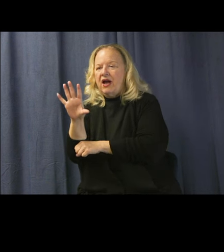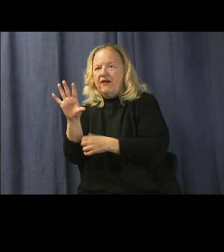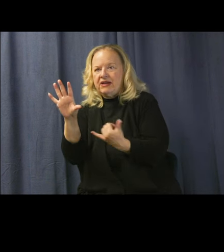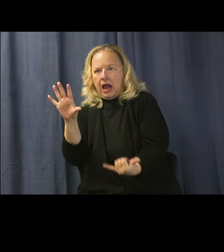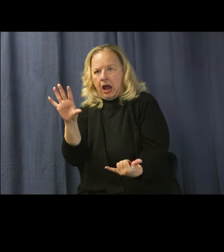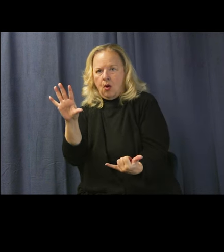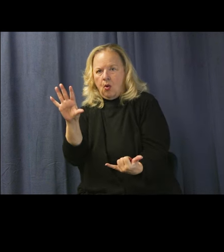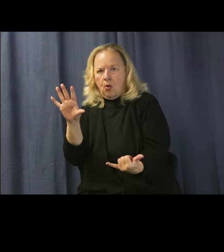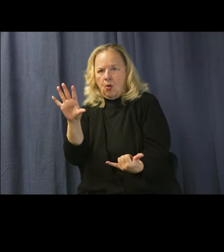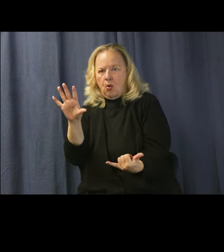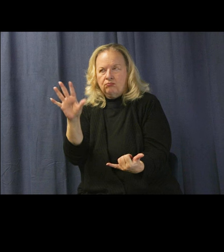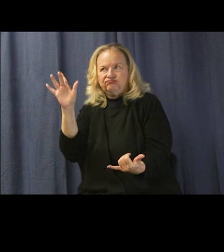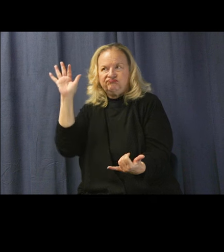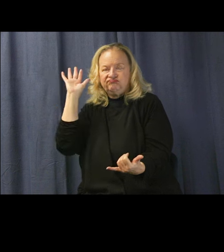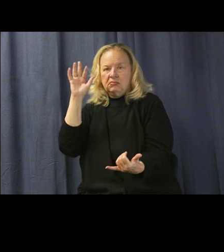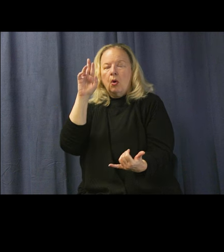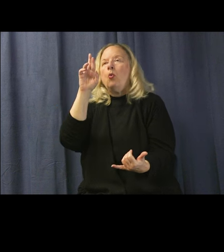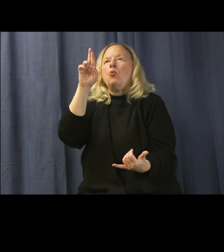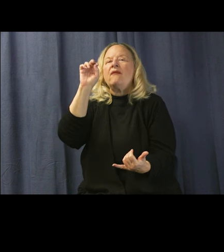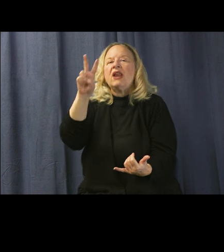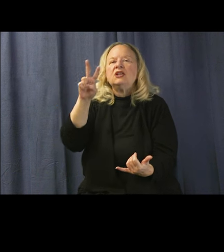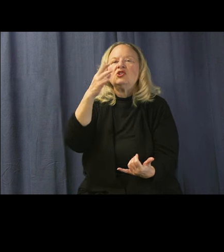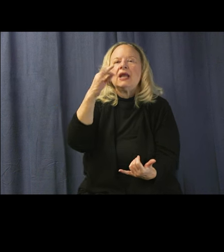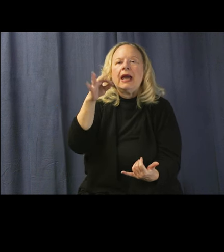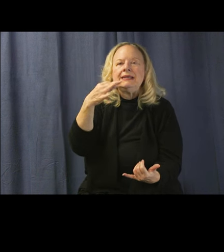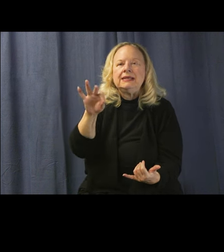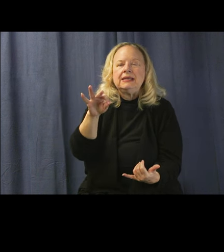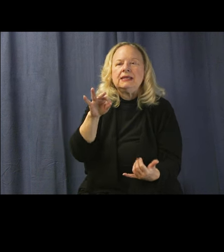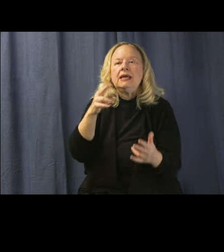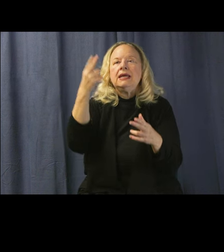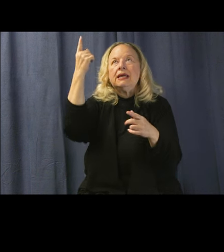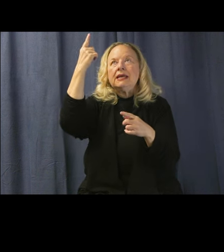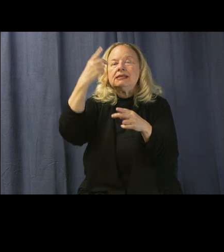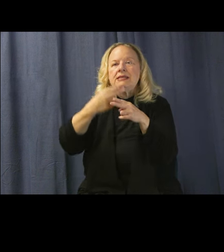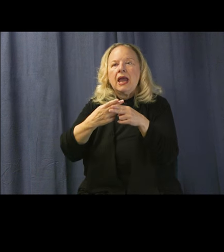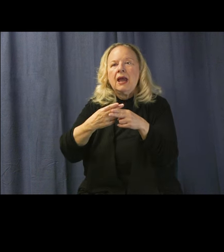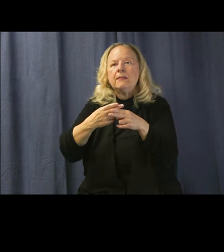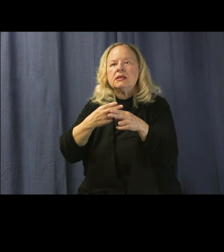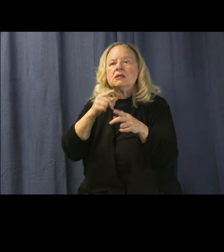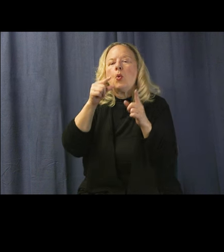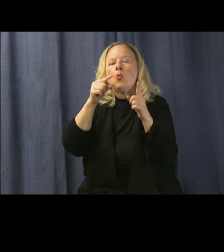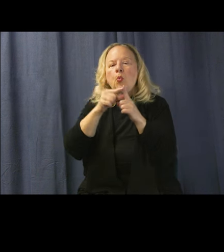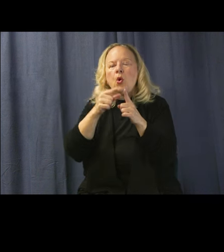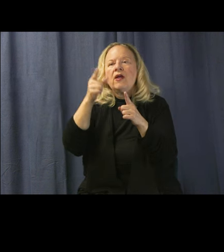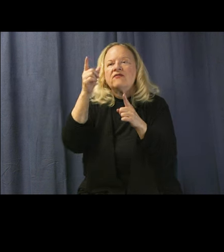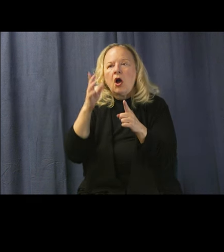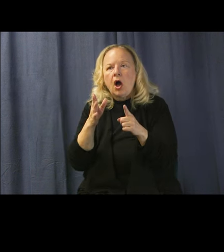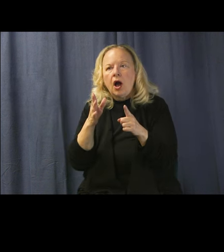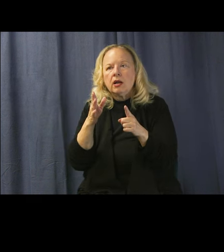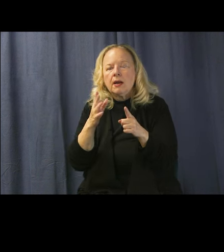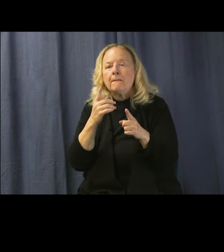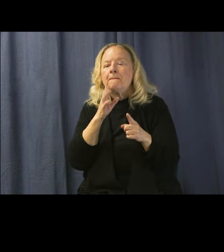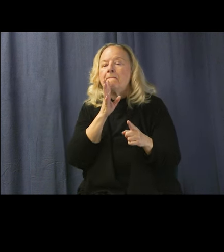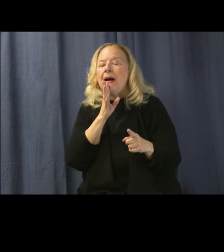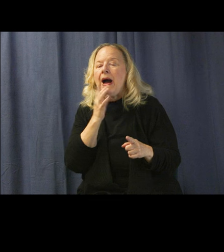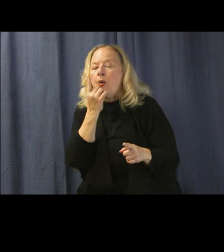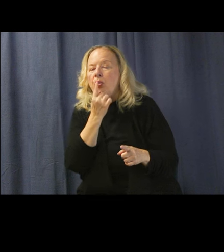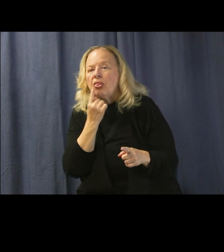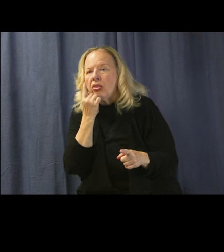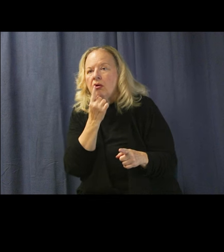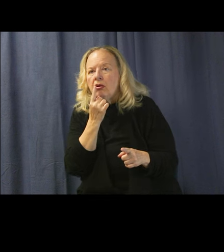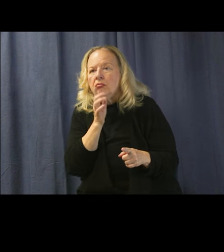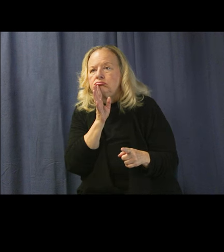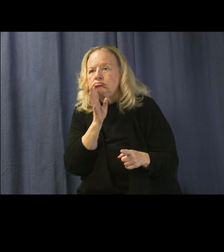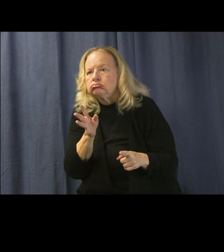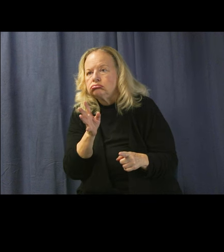5785. And we know from Revelation 19, his name is the Word of God. And out of his